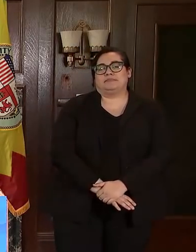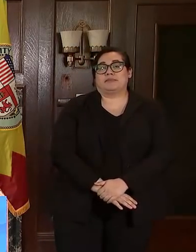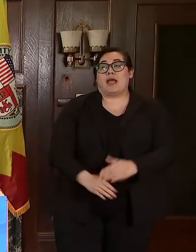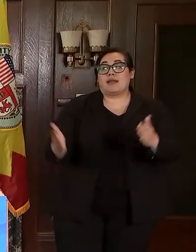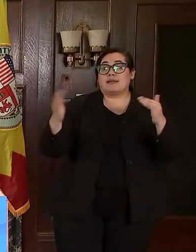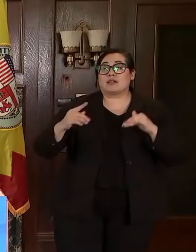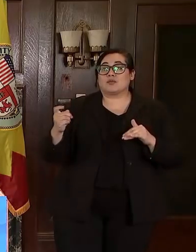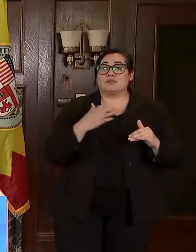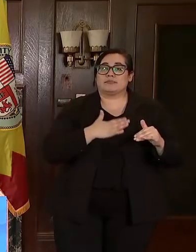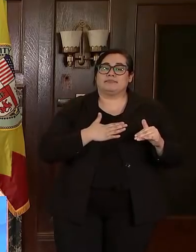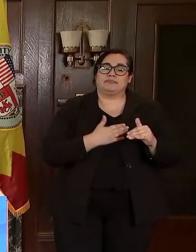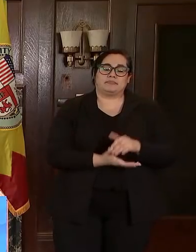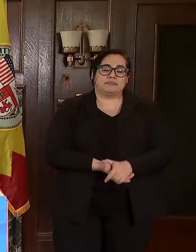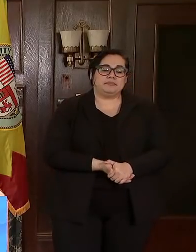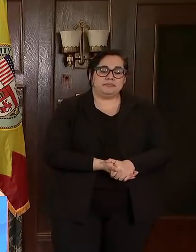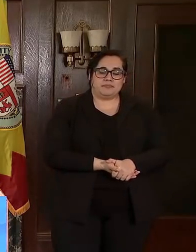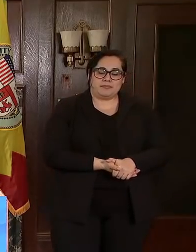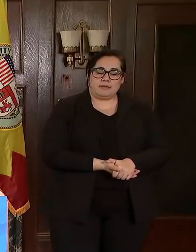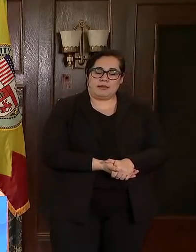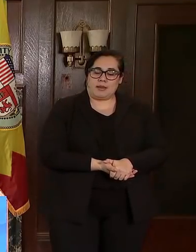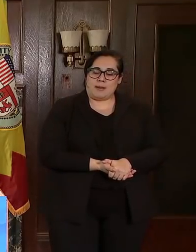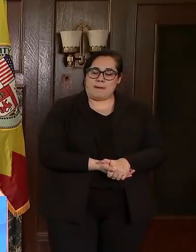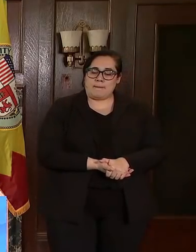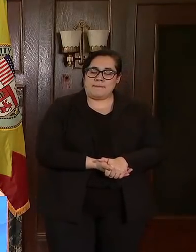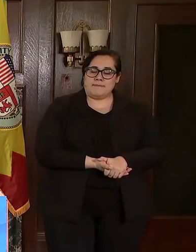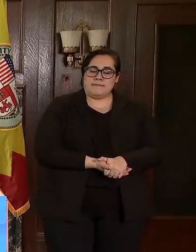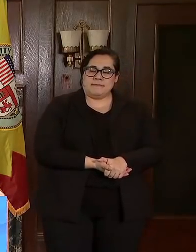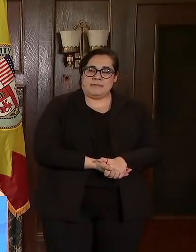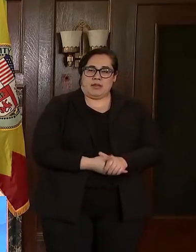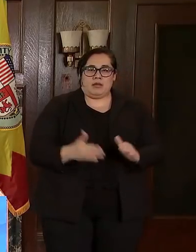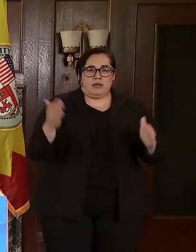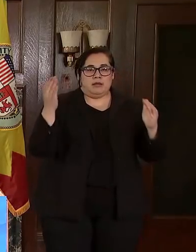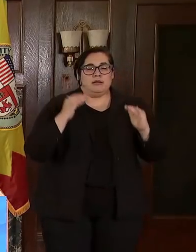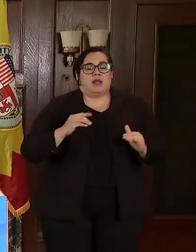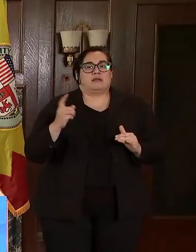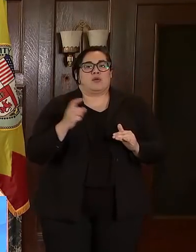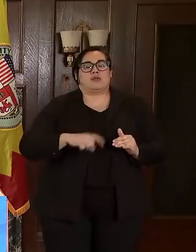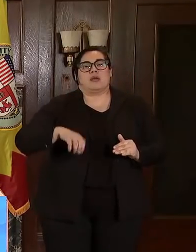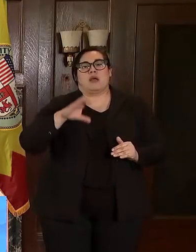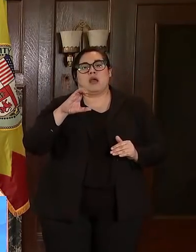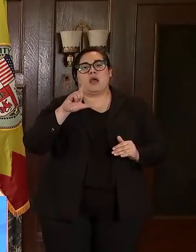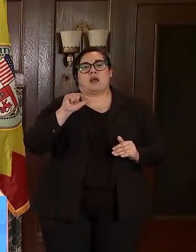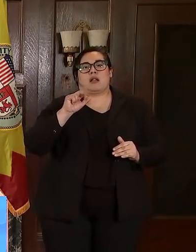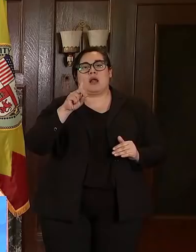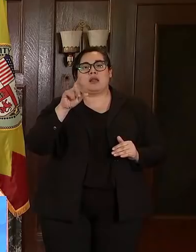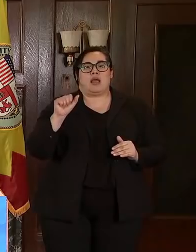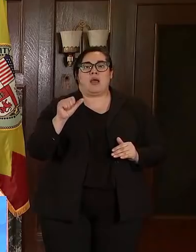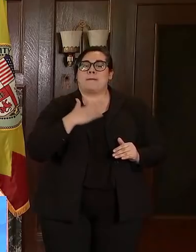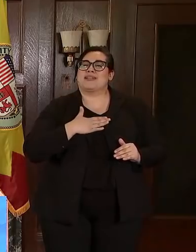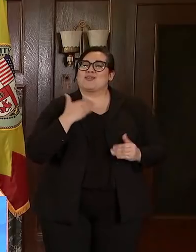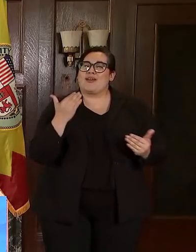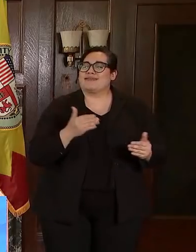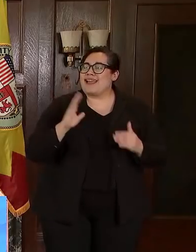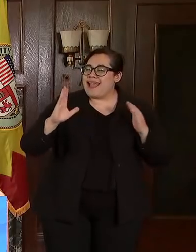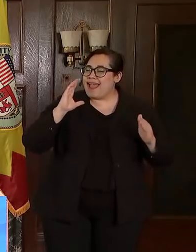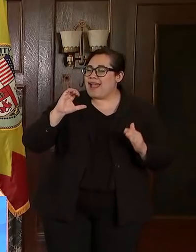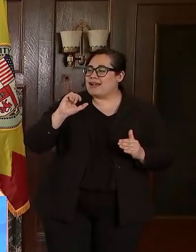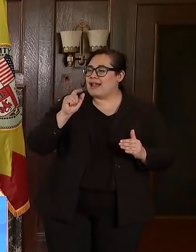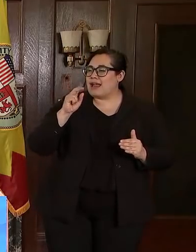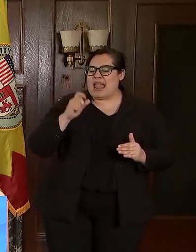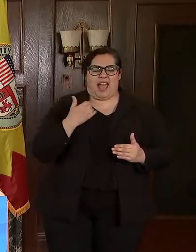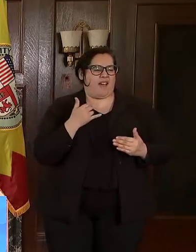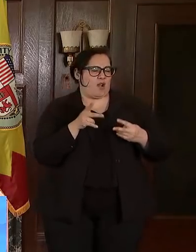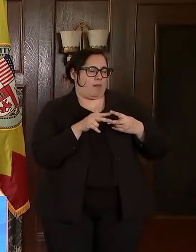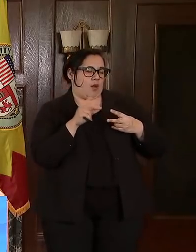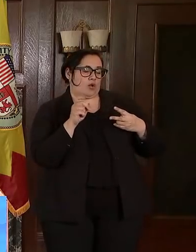Next question, please. Next question from the line of Claudia Pascude. Please go ahead. Hey, Claudia. Hi, I have a couple